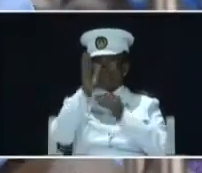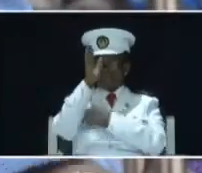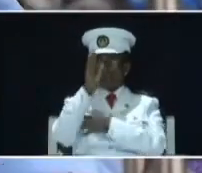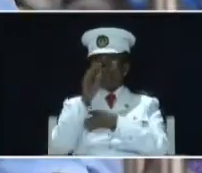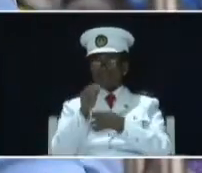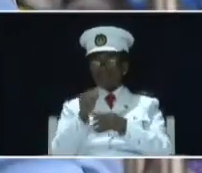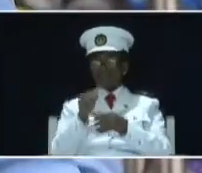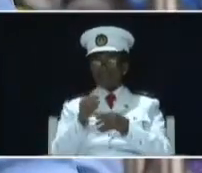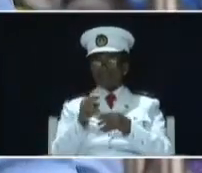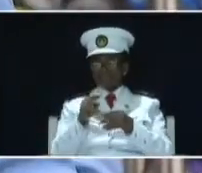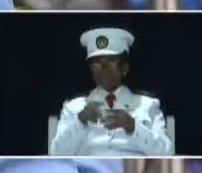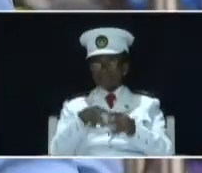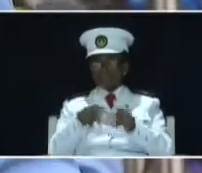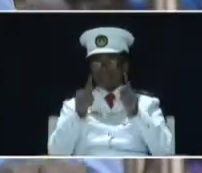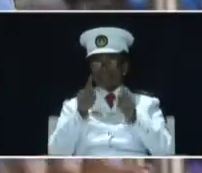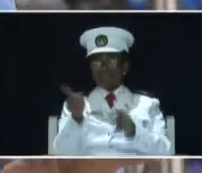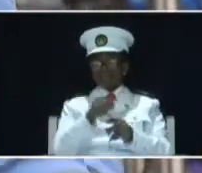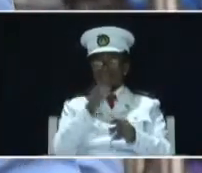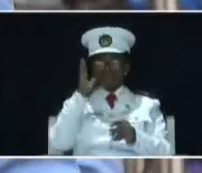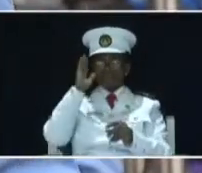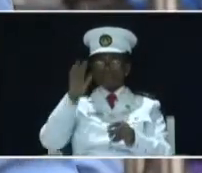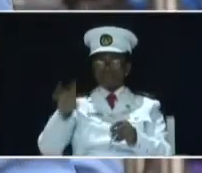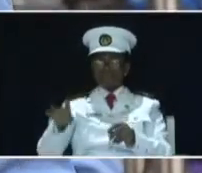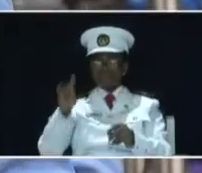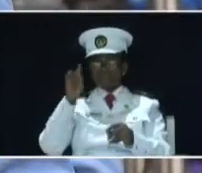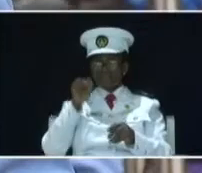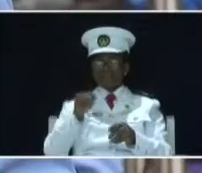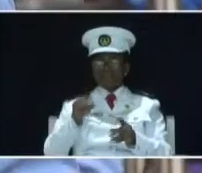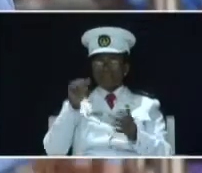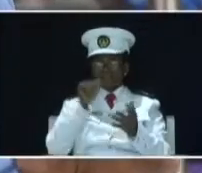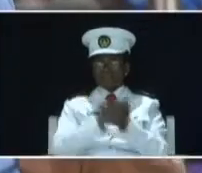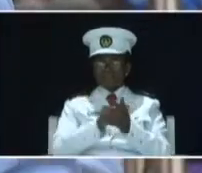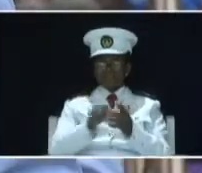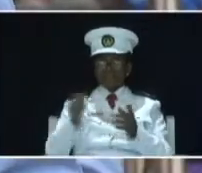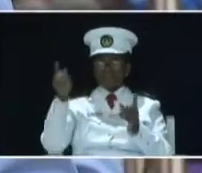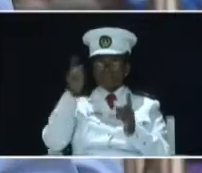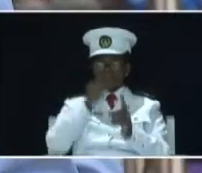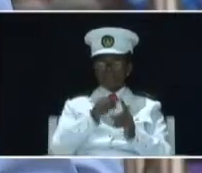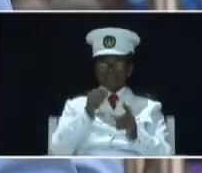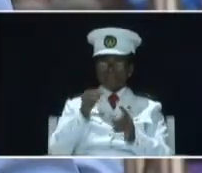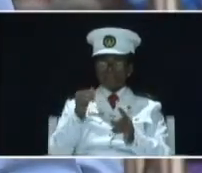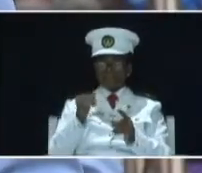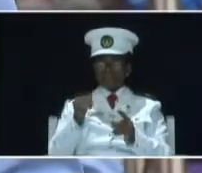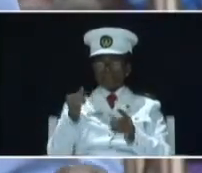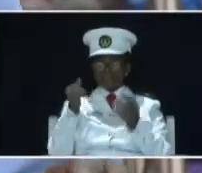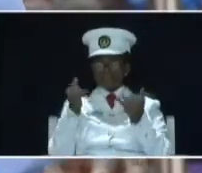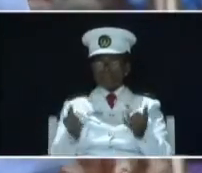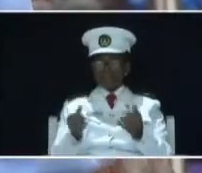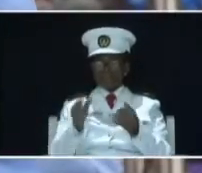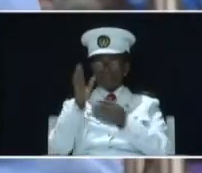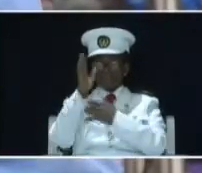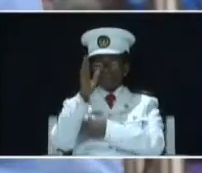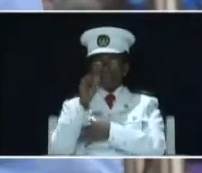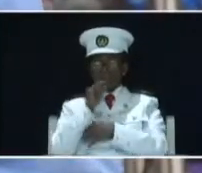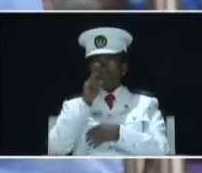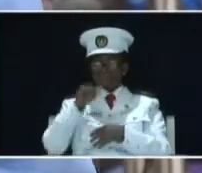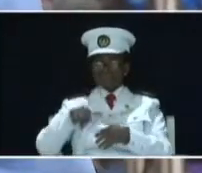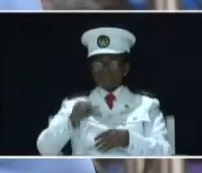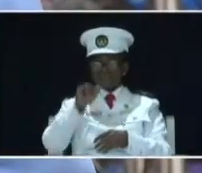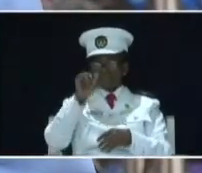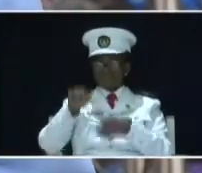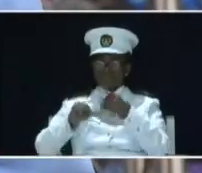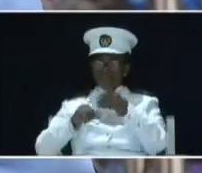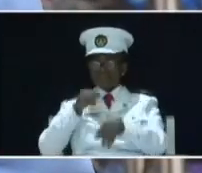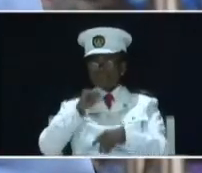You will discover that up till now, God is still saying, who shall I